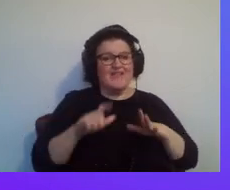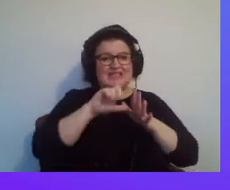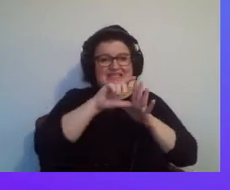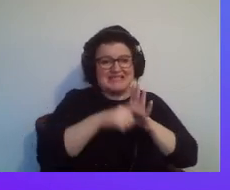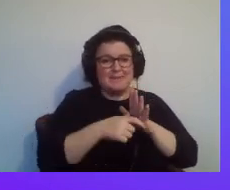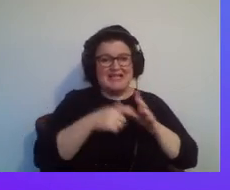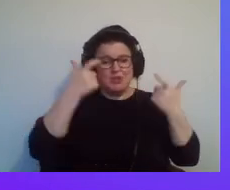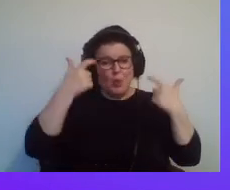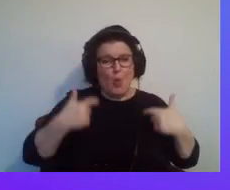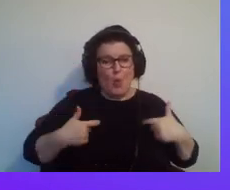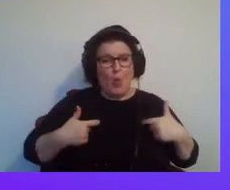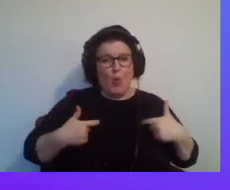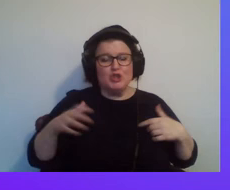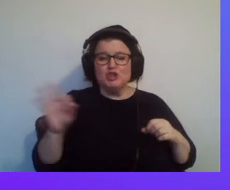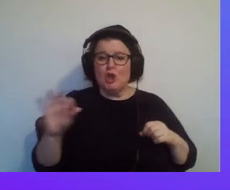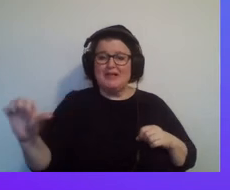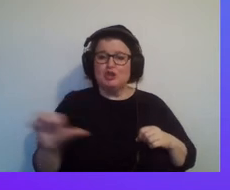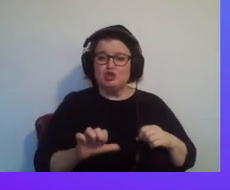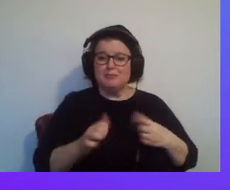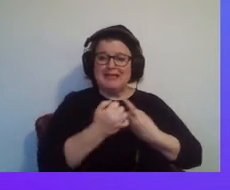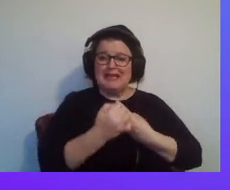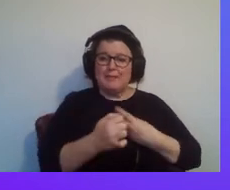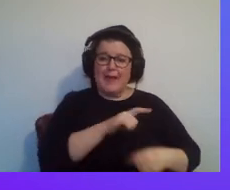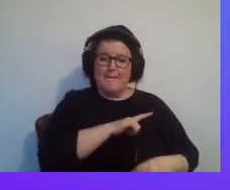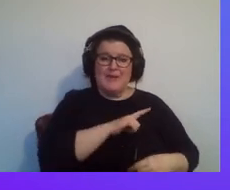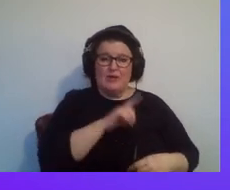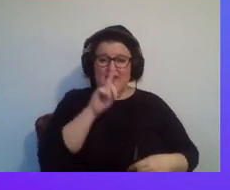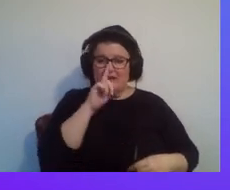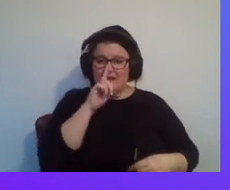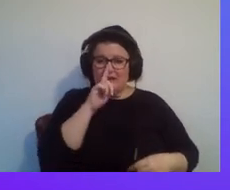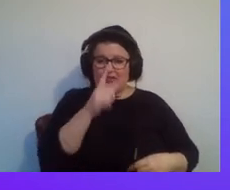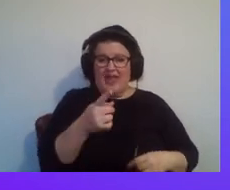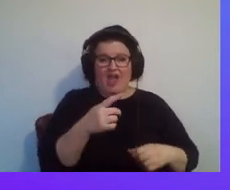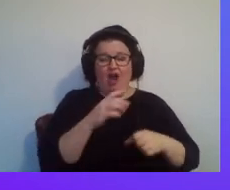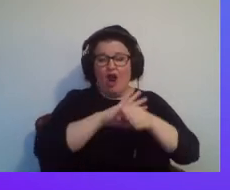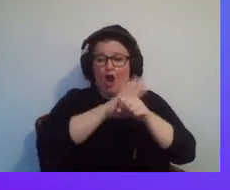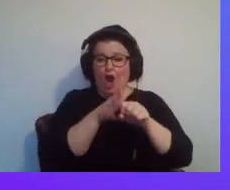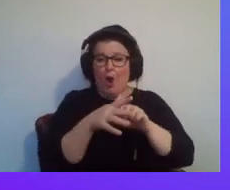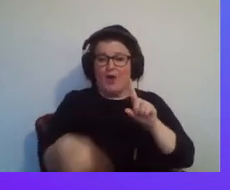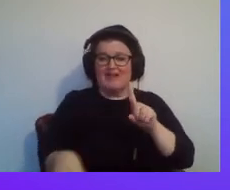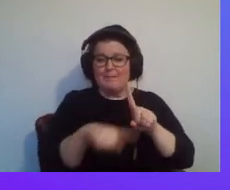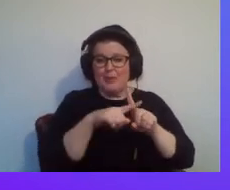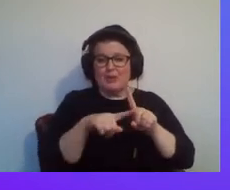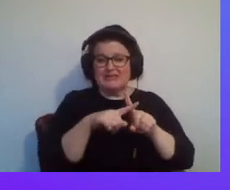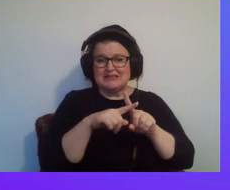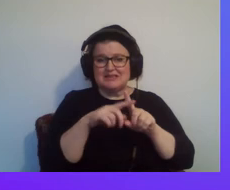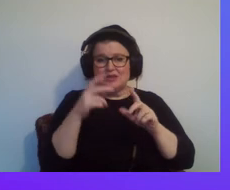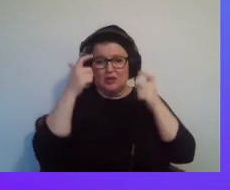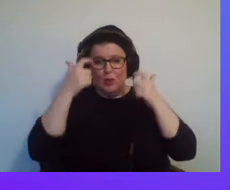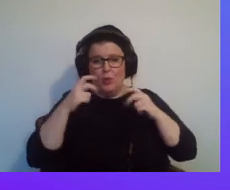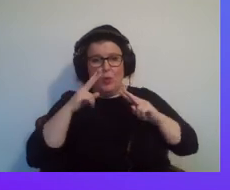mean, nobody should be impacted because they tested positive for COVID from a law point of view. Absolutely not.